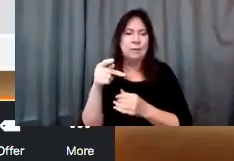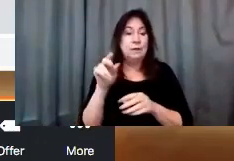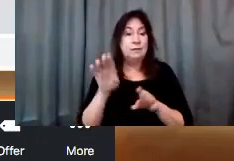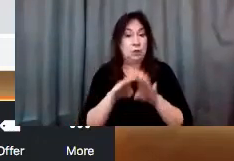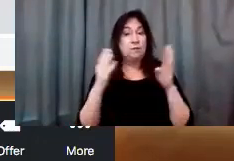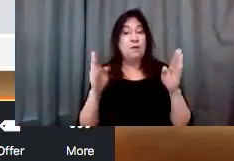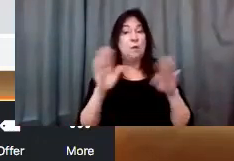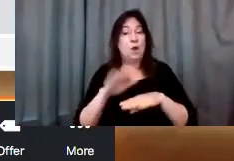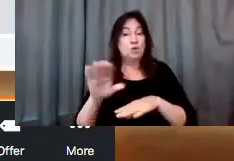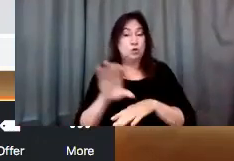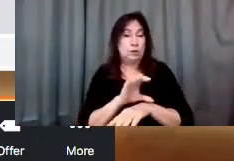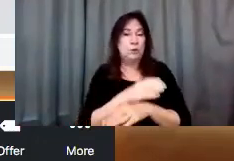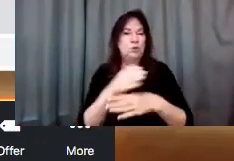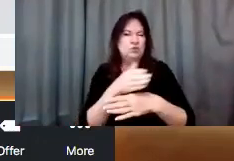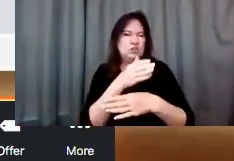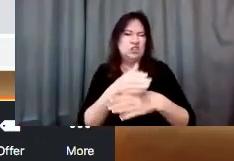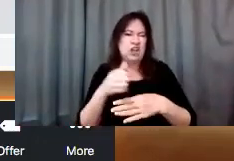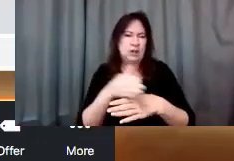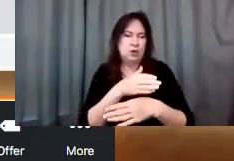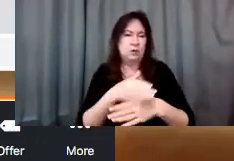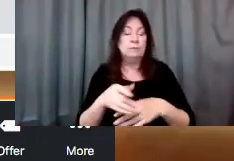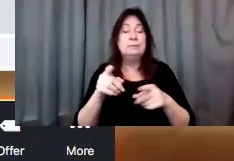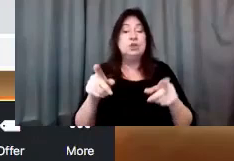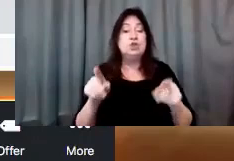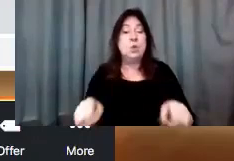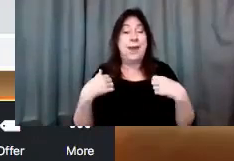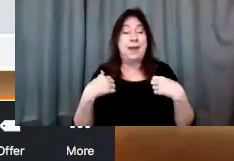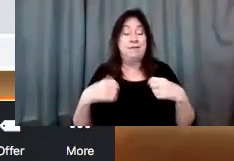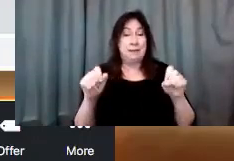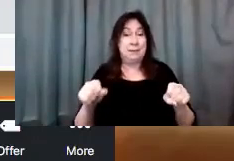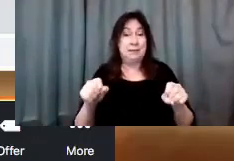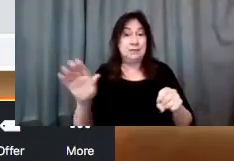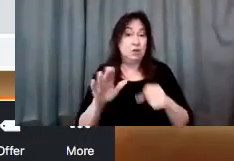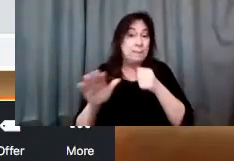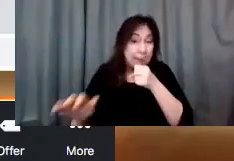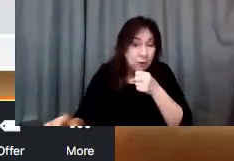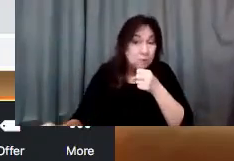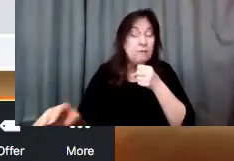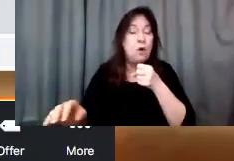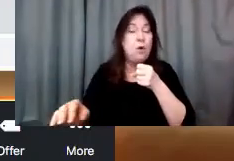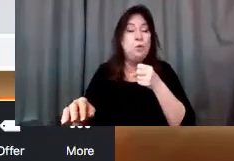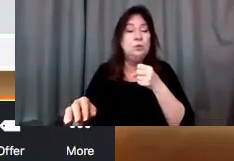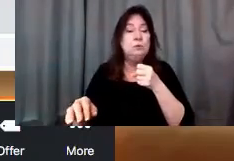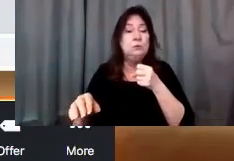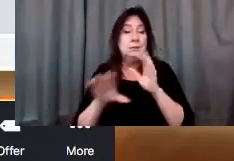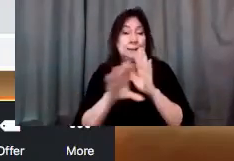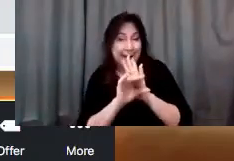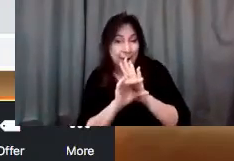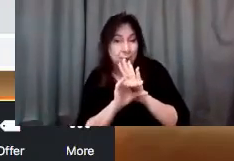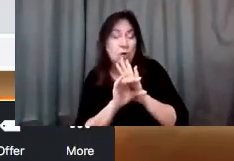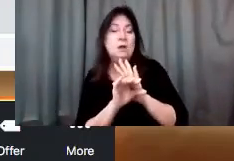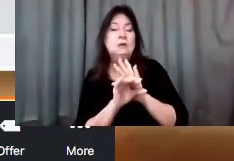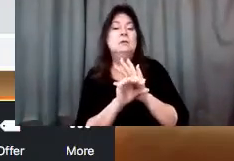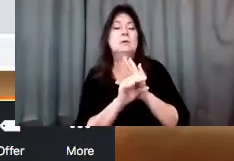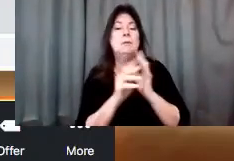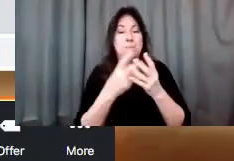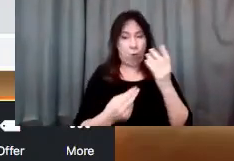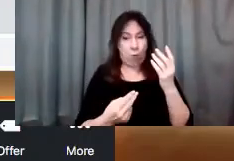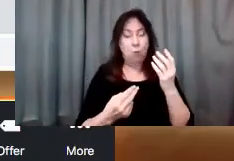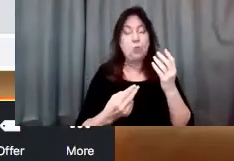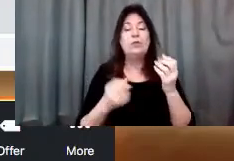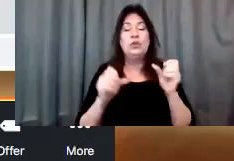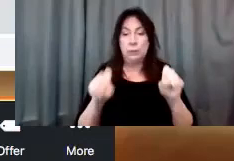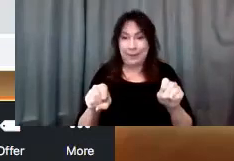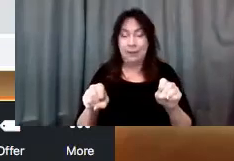your computer. You have the ability to turn on your microphone and camera as you did in the